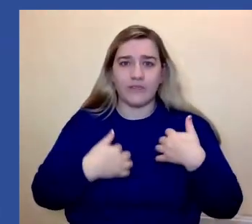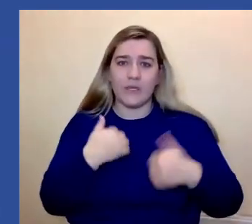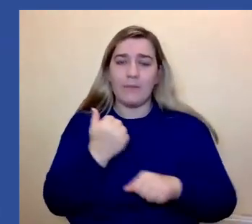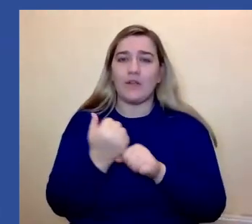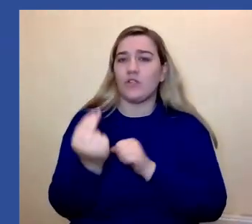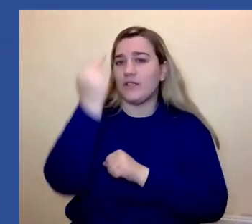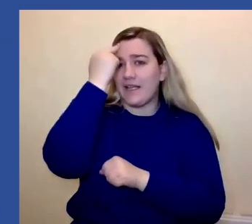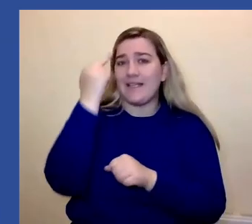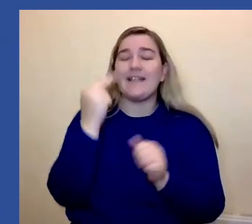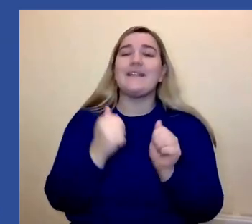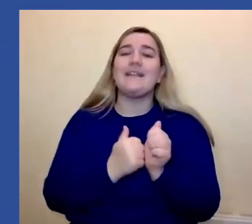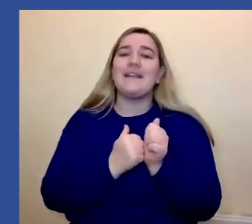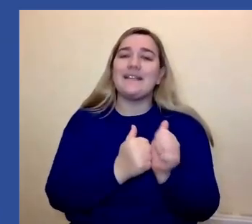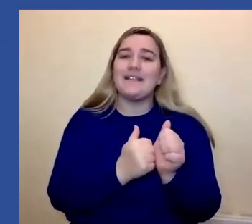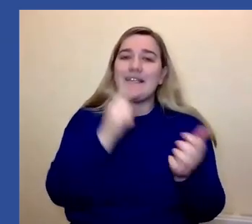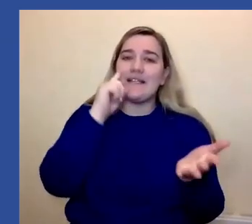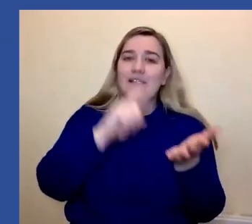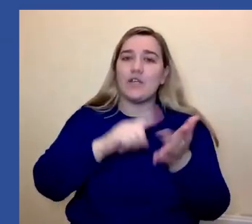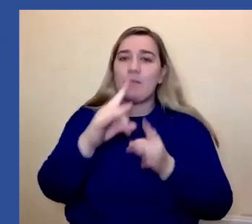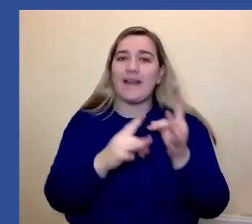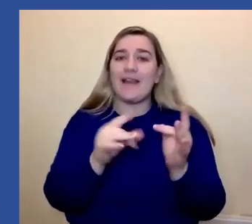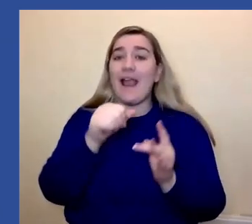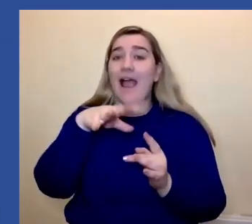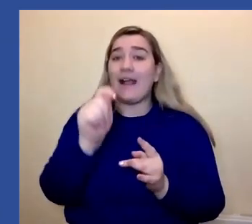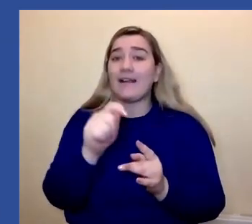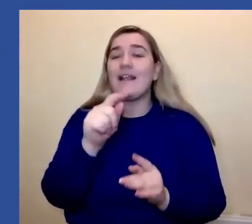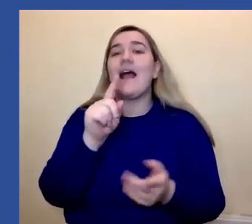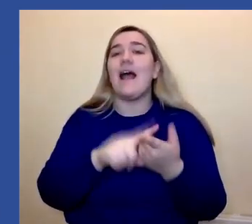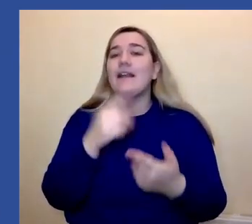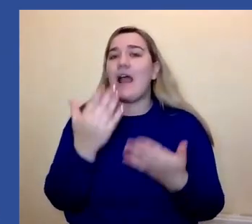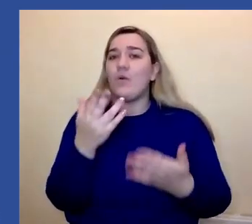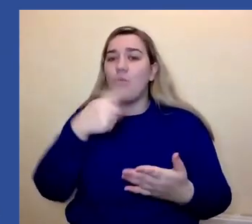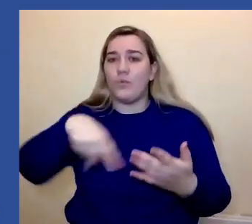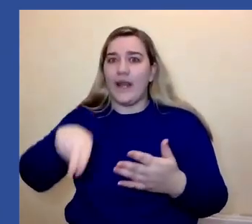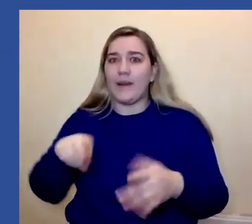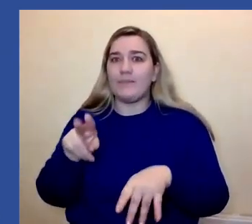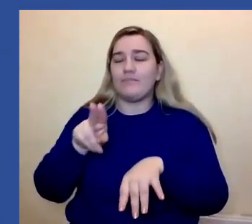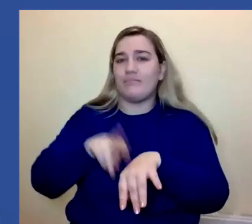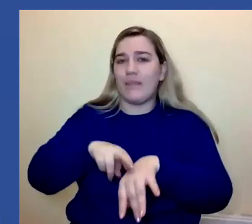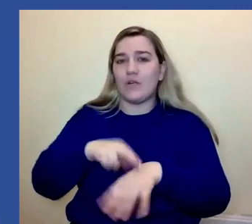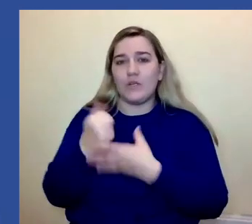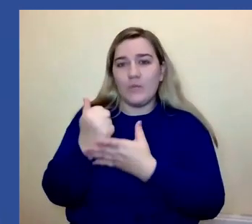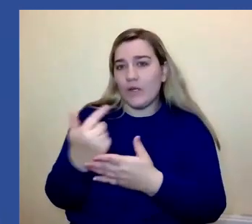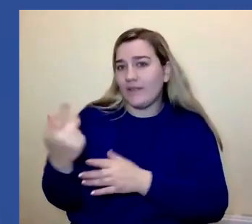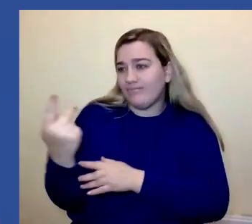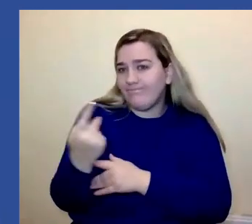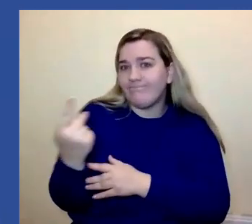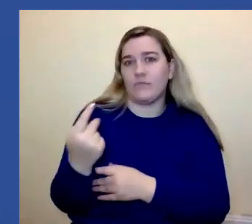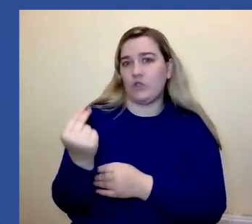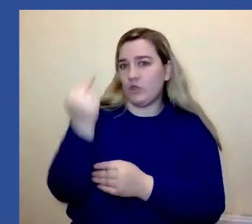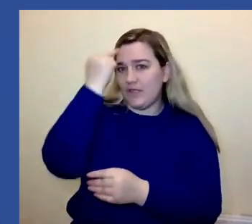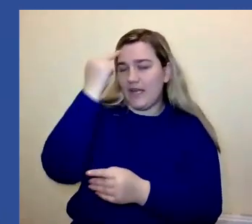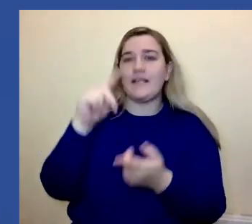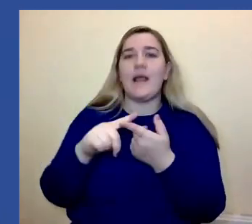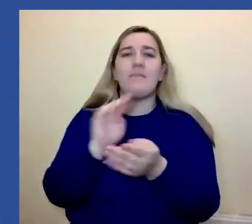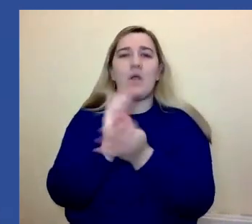the Assisted Decision Making Act and how we can all better support one another to understand it and to be ambassadors